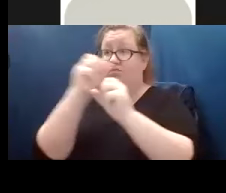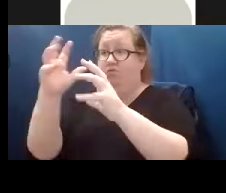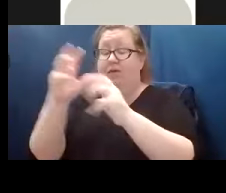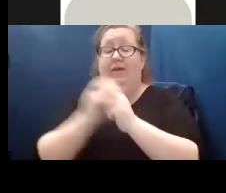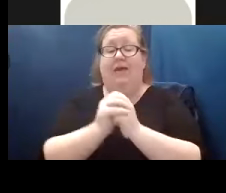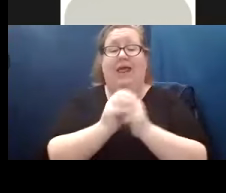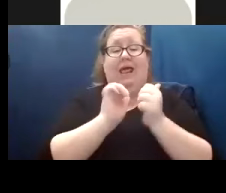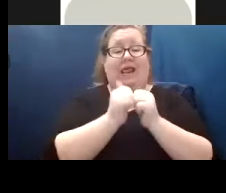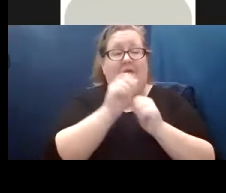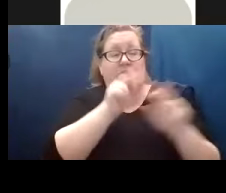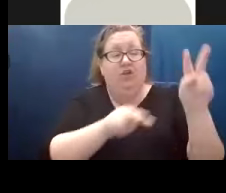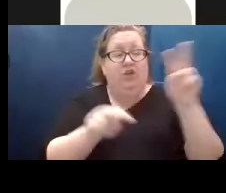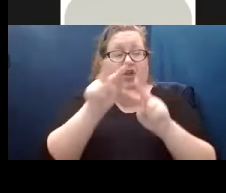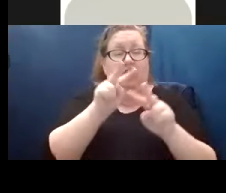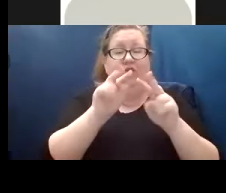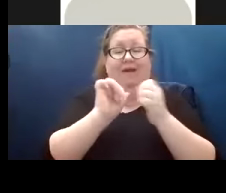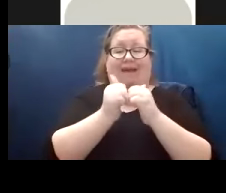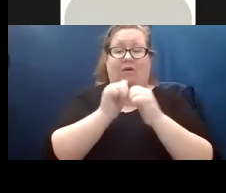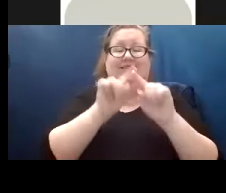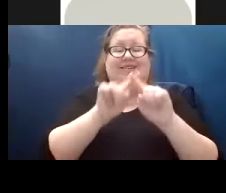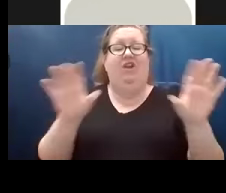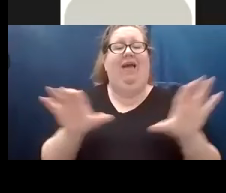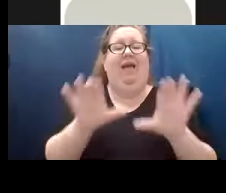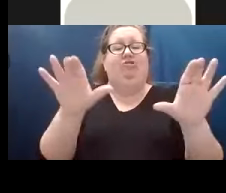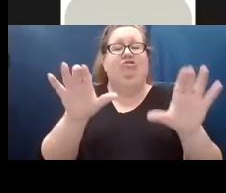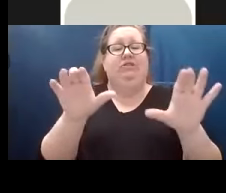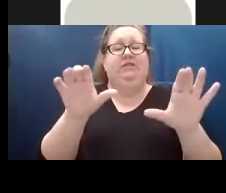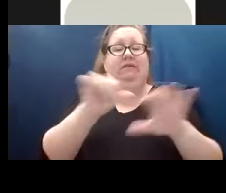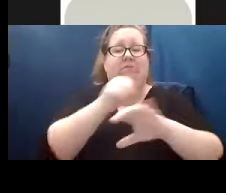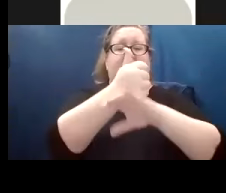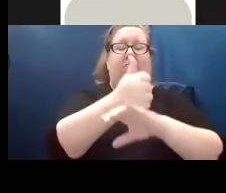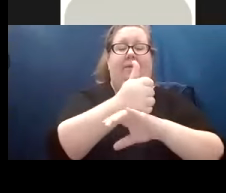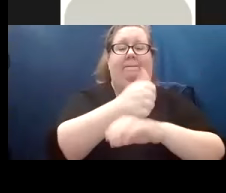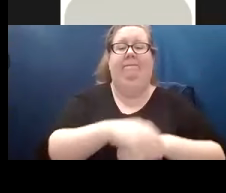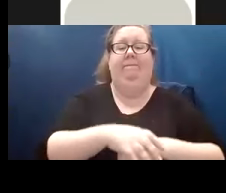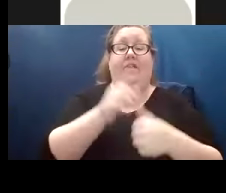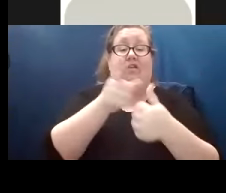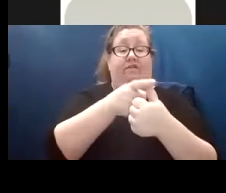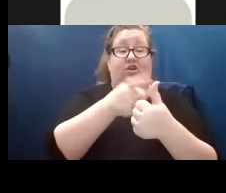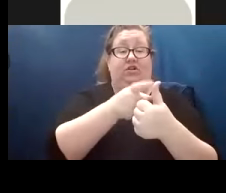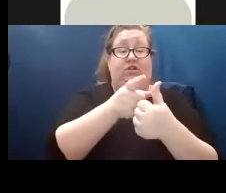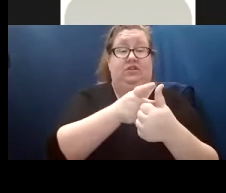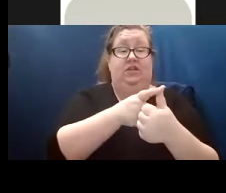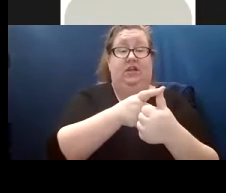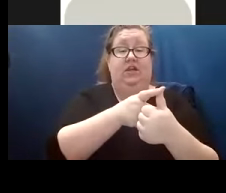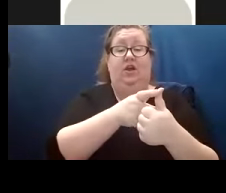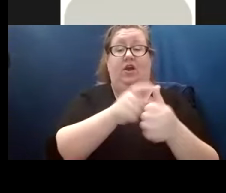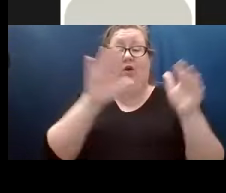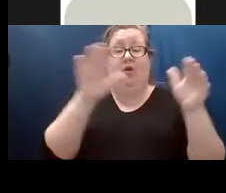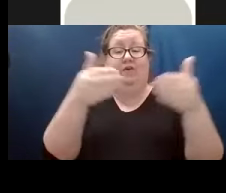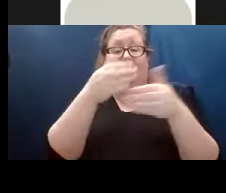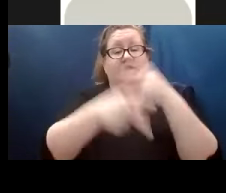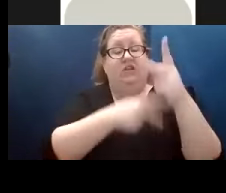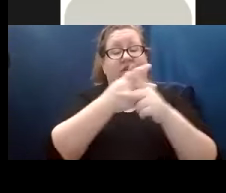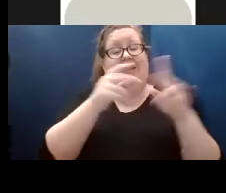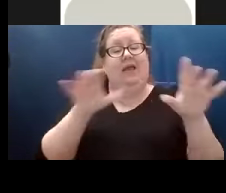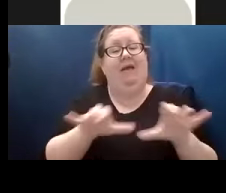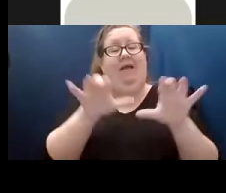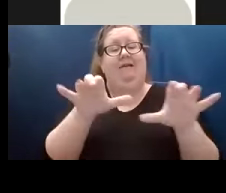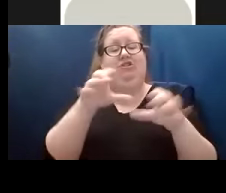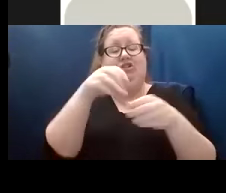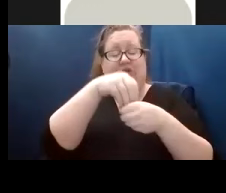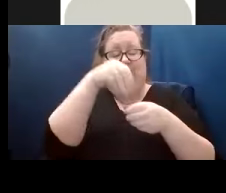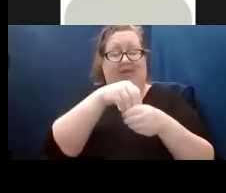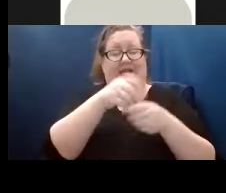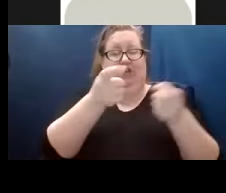that different actions could be implemented. And in scenario 1, this focuses on those types of actions that are within the control